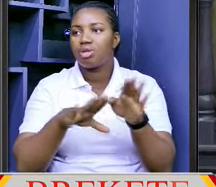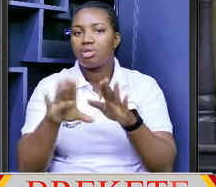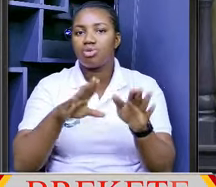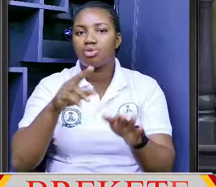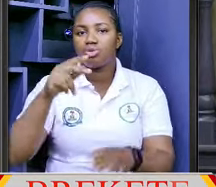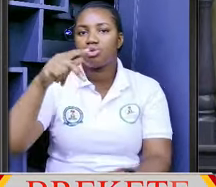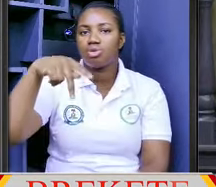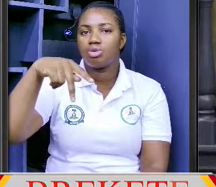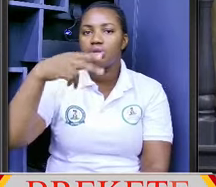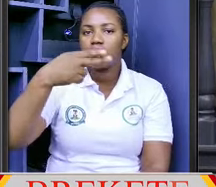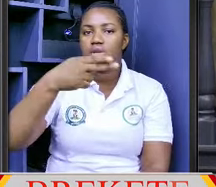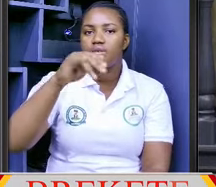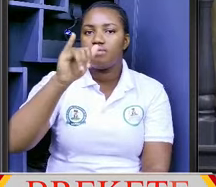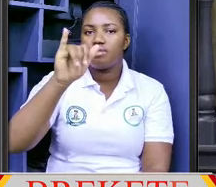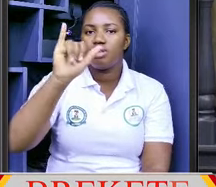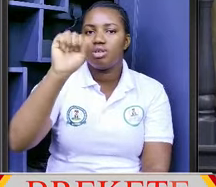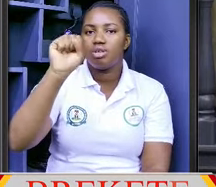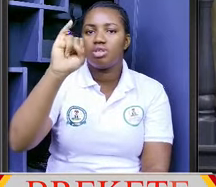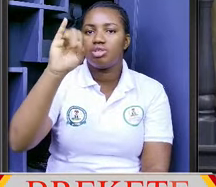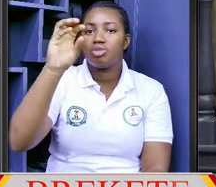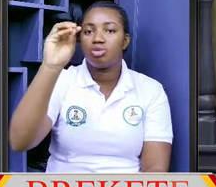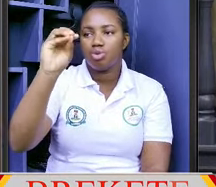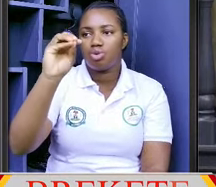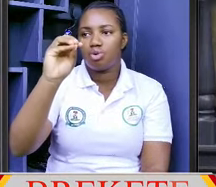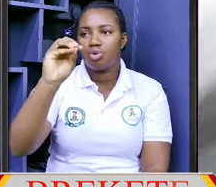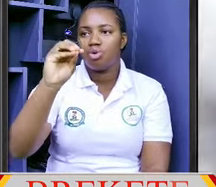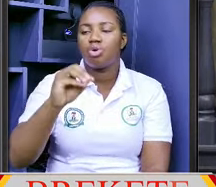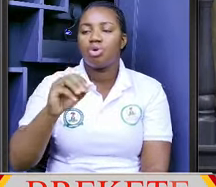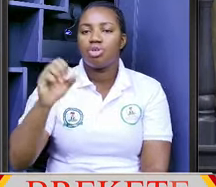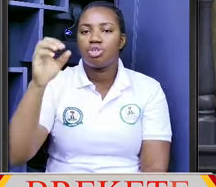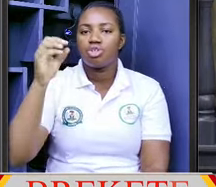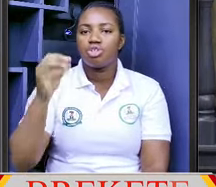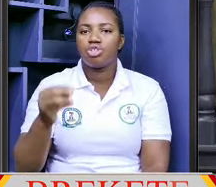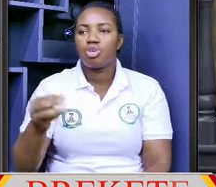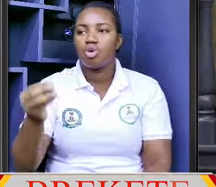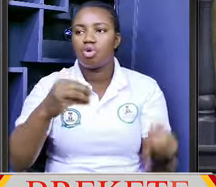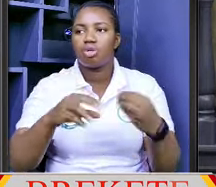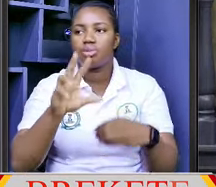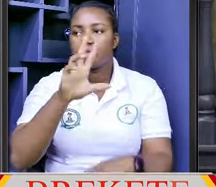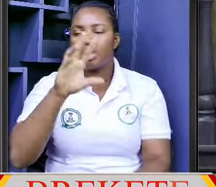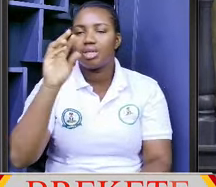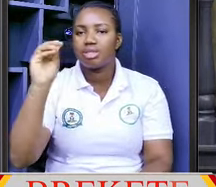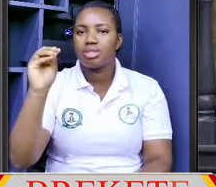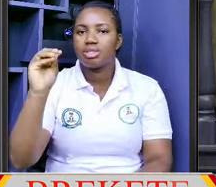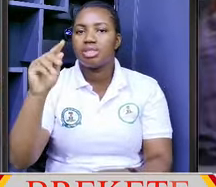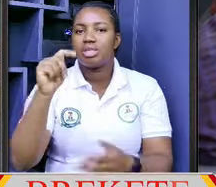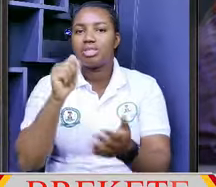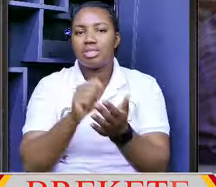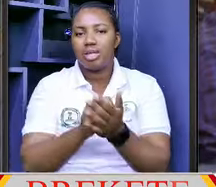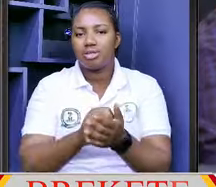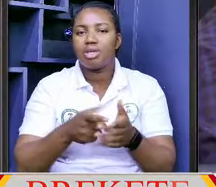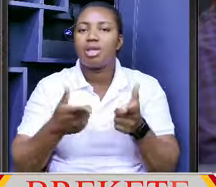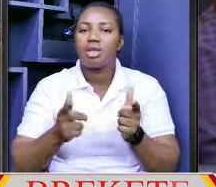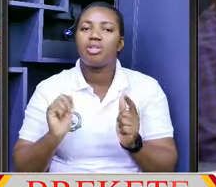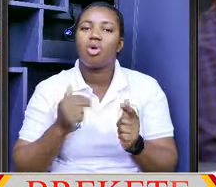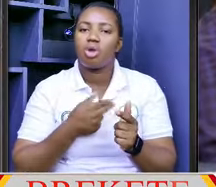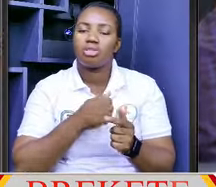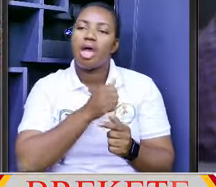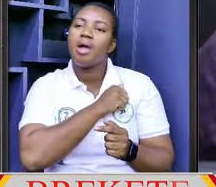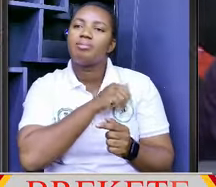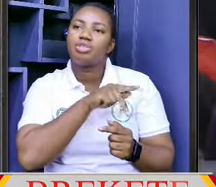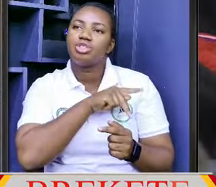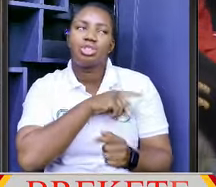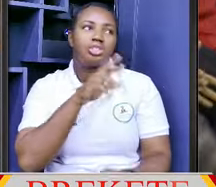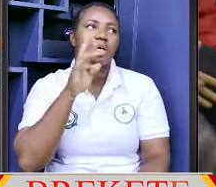she raised hand that time. Okay, now be 30,000, but yeah, you see, 30,000. We are not gonna appreciate her.